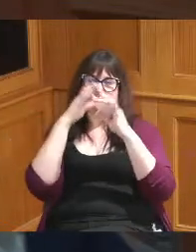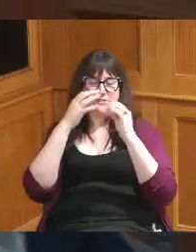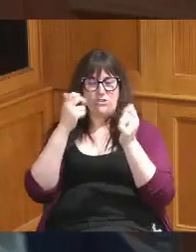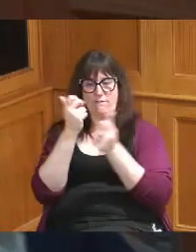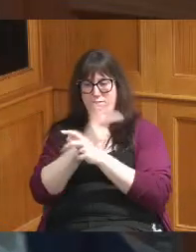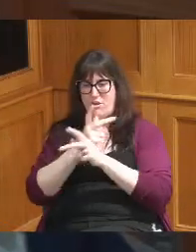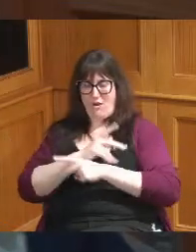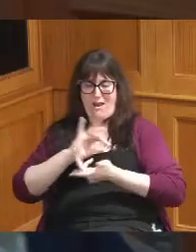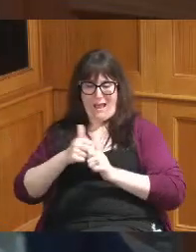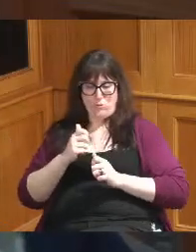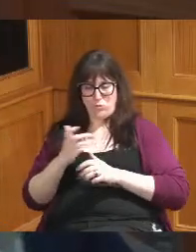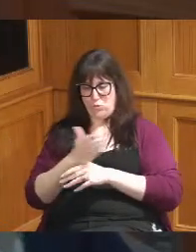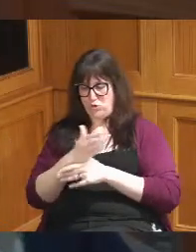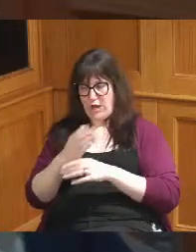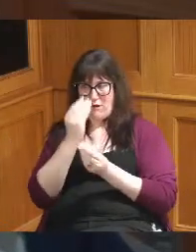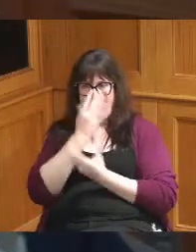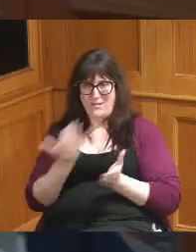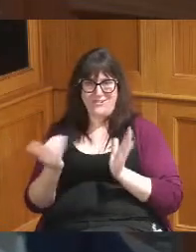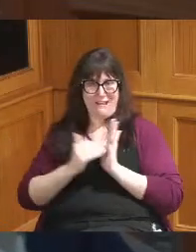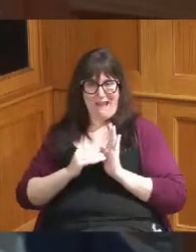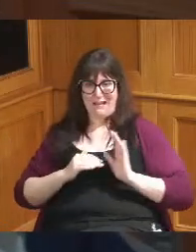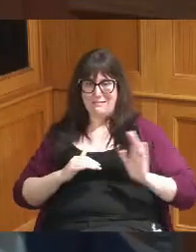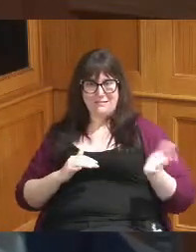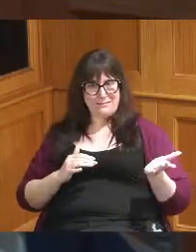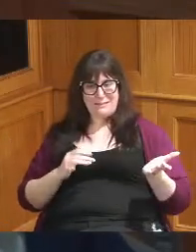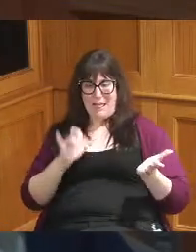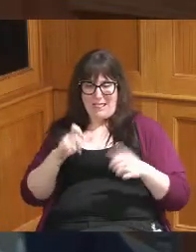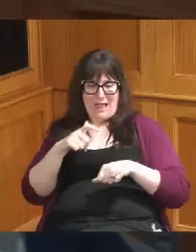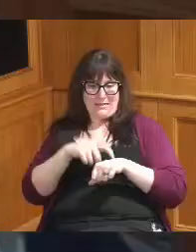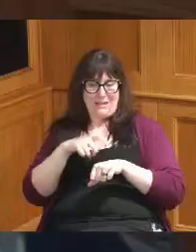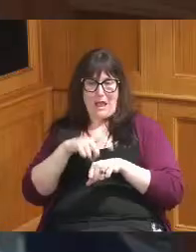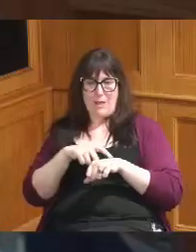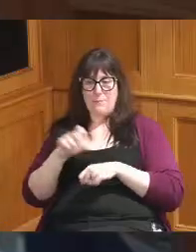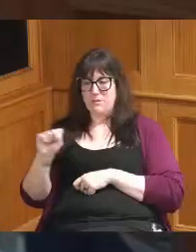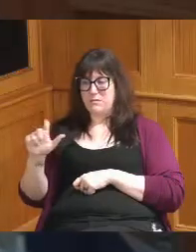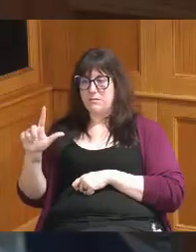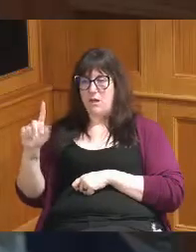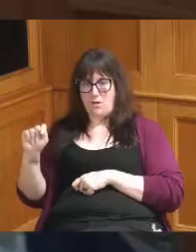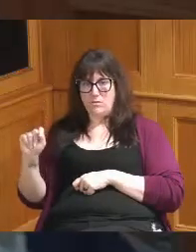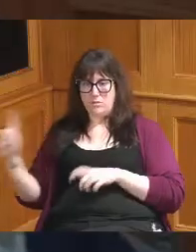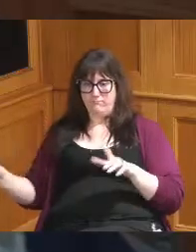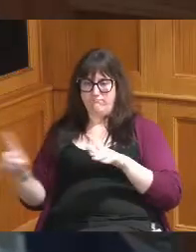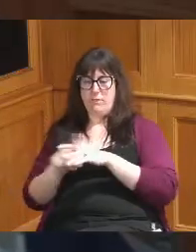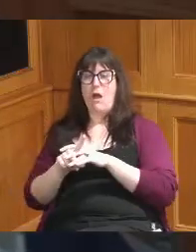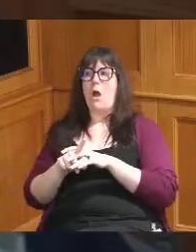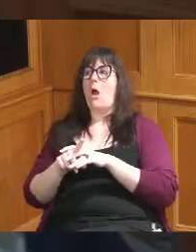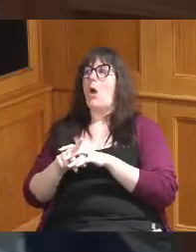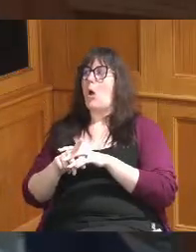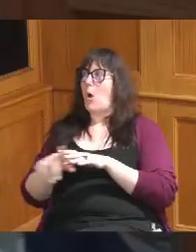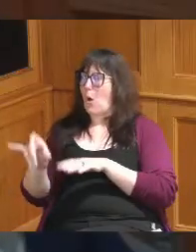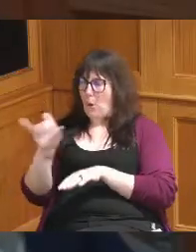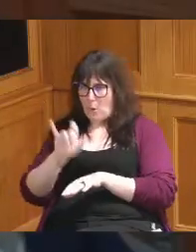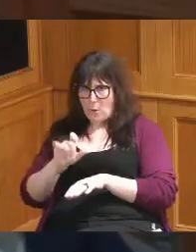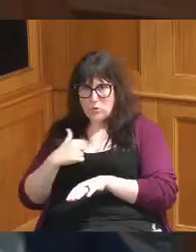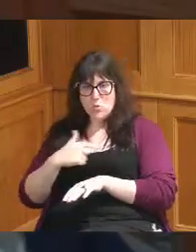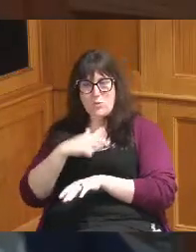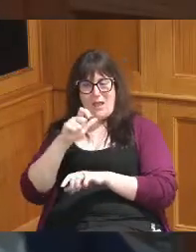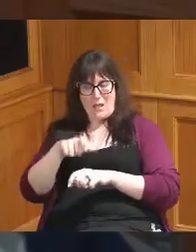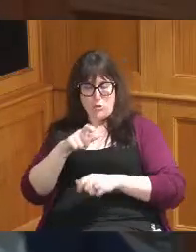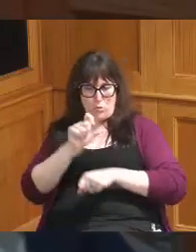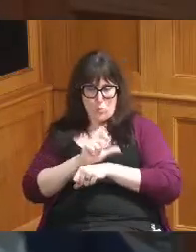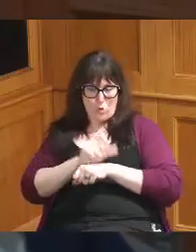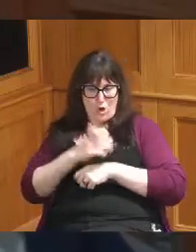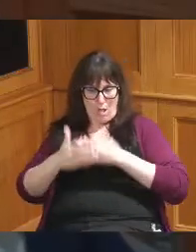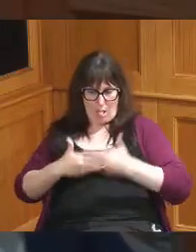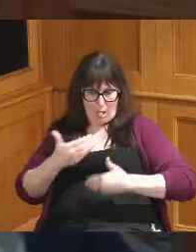going to share data. And at that time is actually when the opportunity for SALT came about as well. So we had to work through all of that. We have a